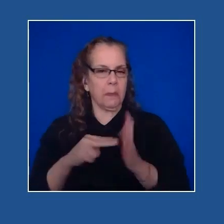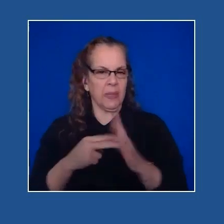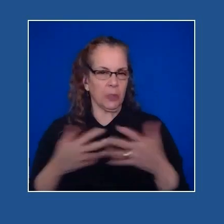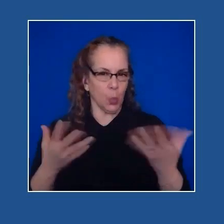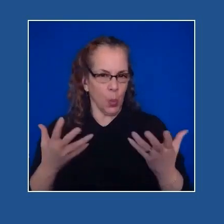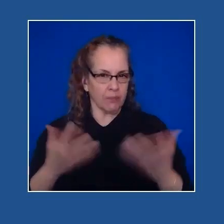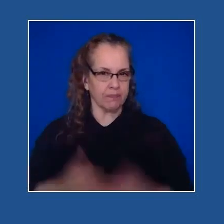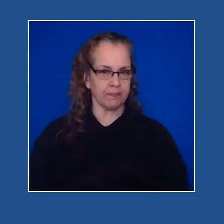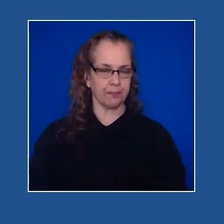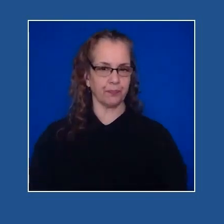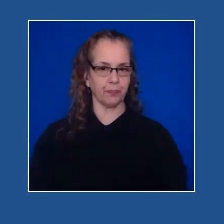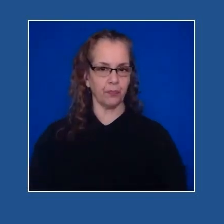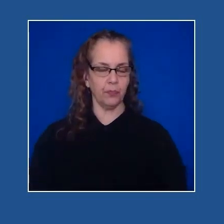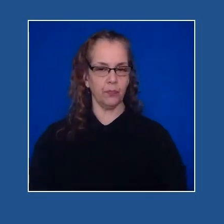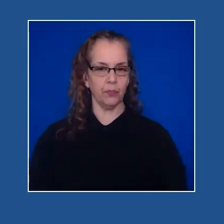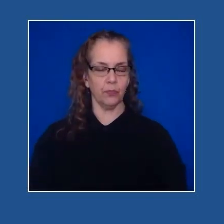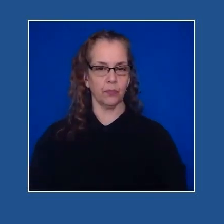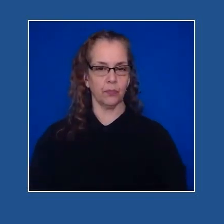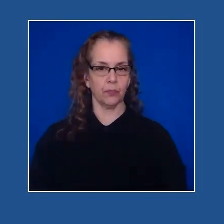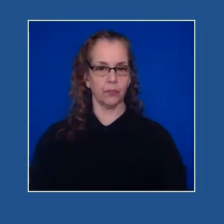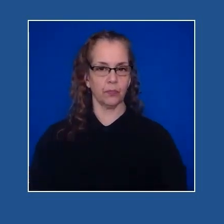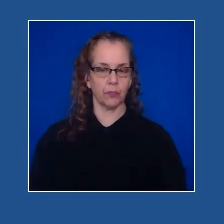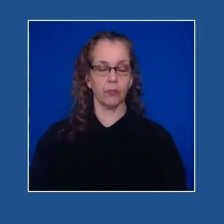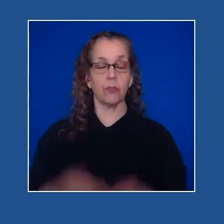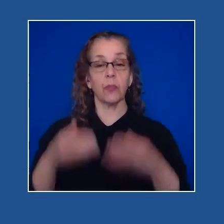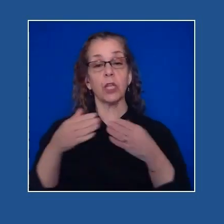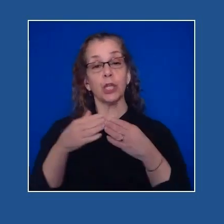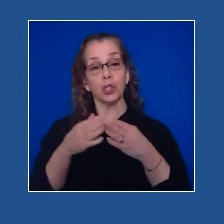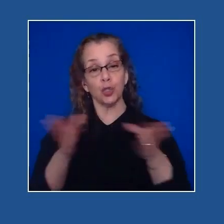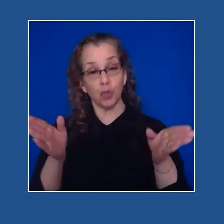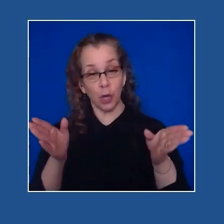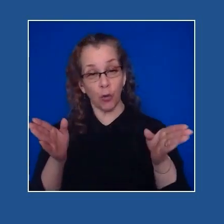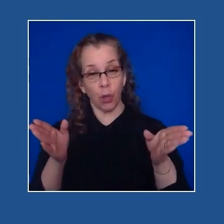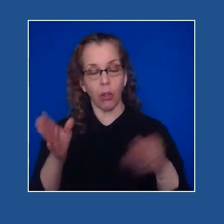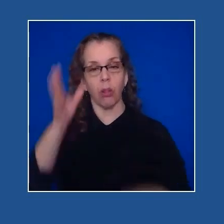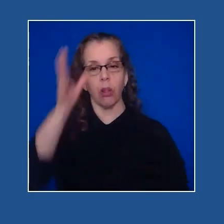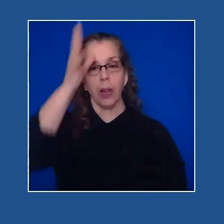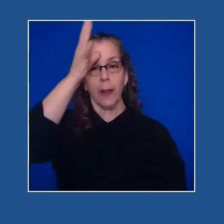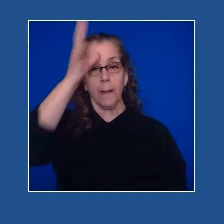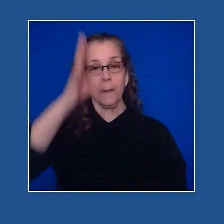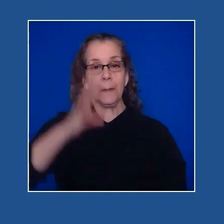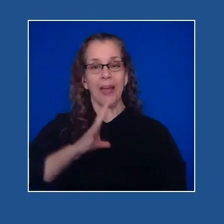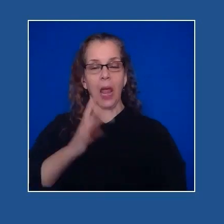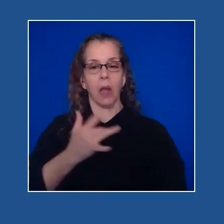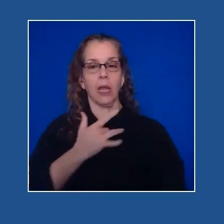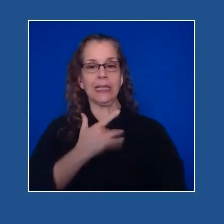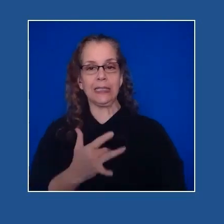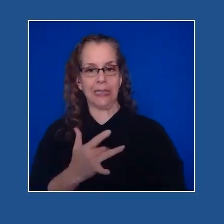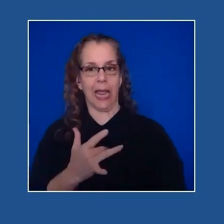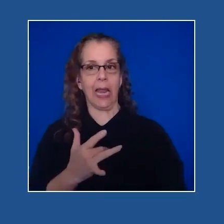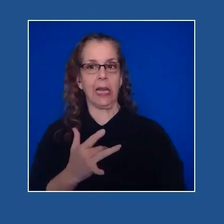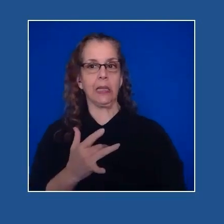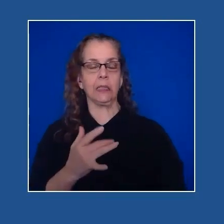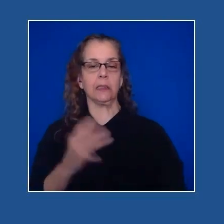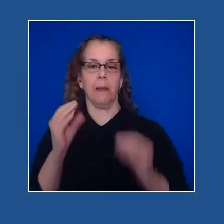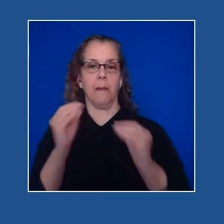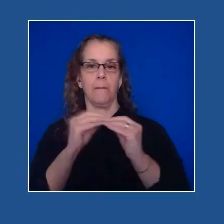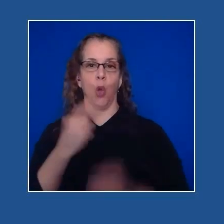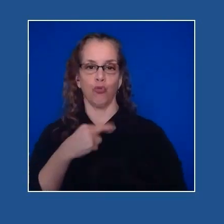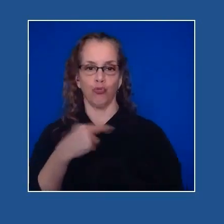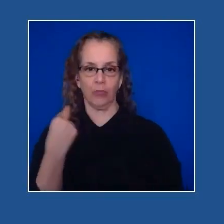mean that in general, men will tend to put themselves more at risk. And